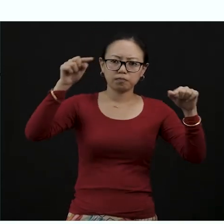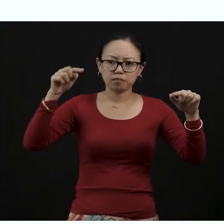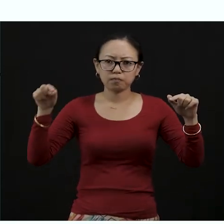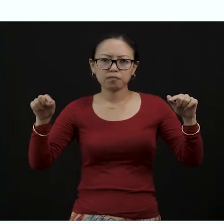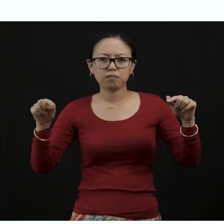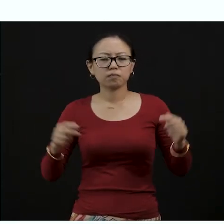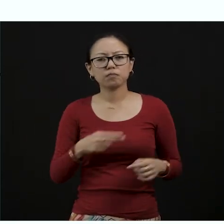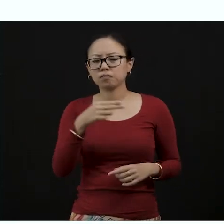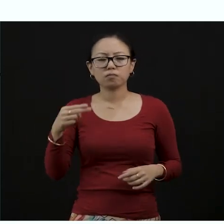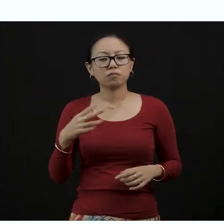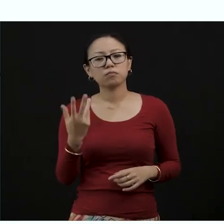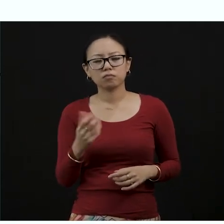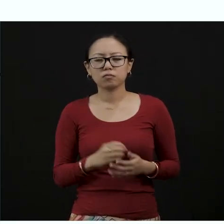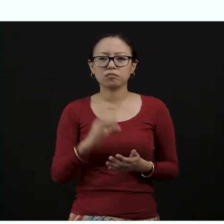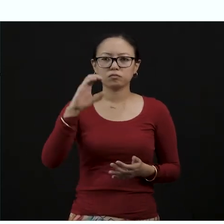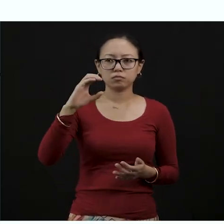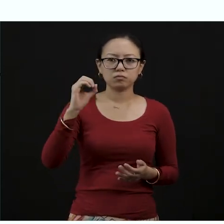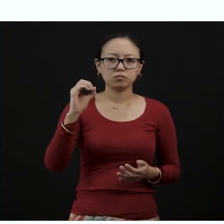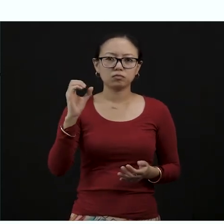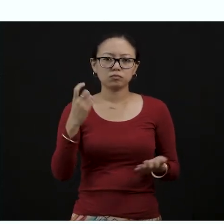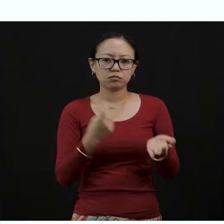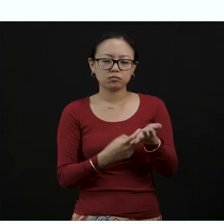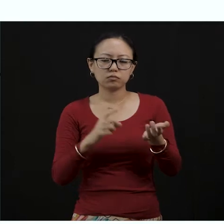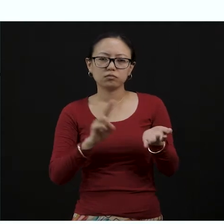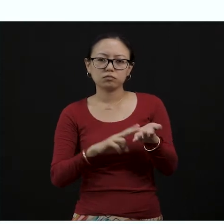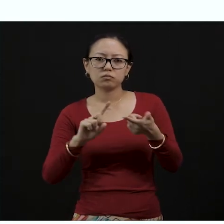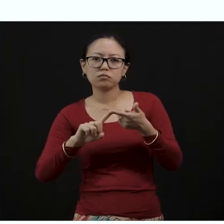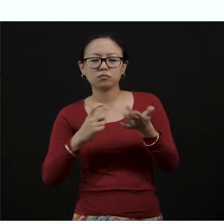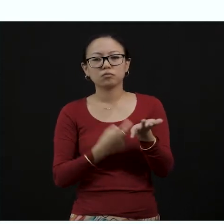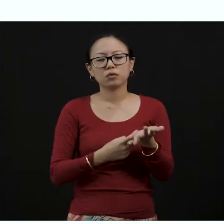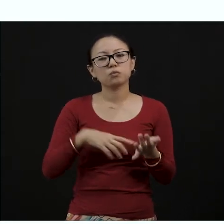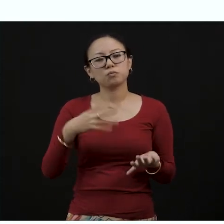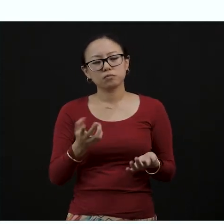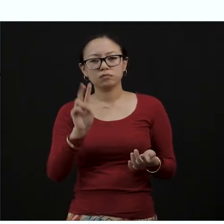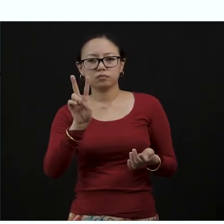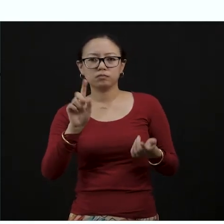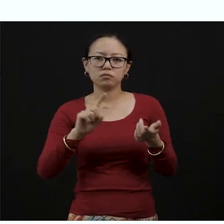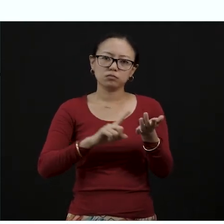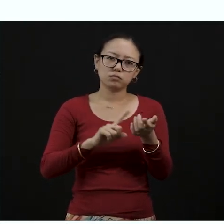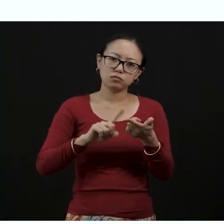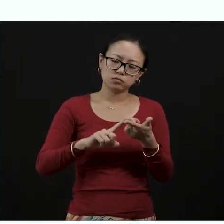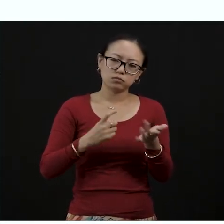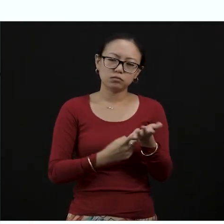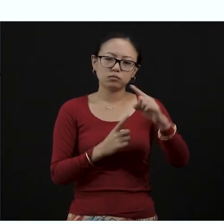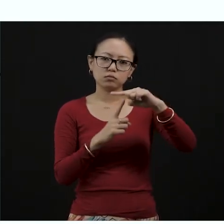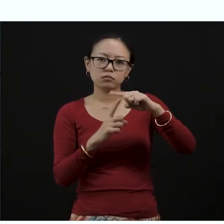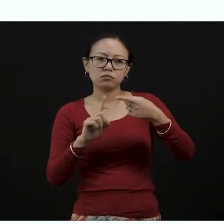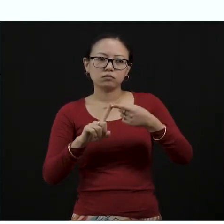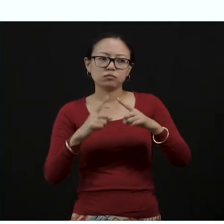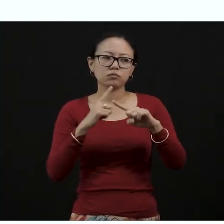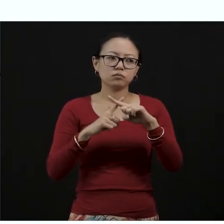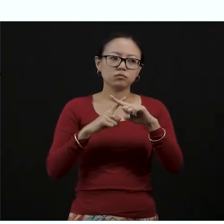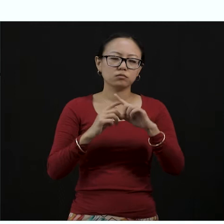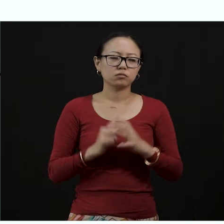Now B, the plural of the vertex. The plural of the vertex is called, what did I mention? It is